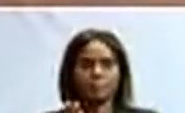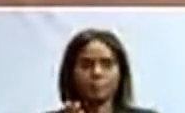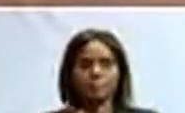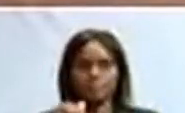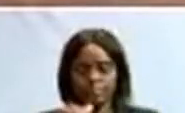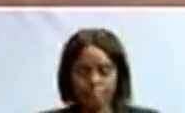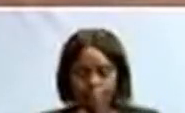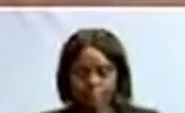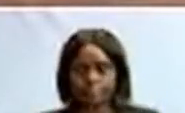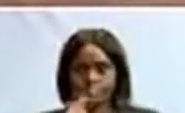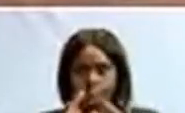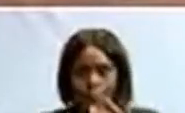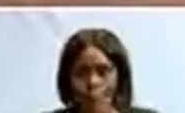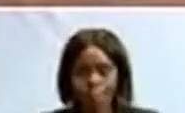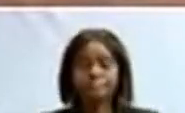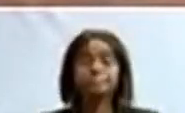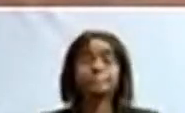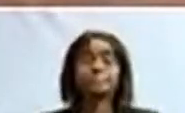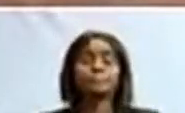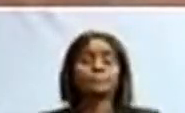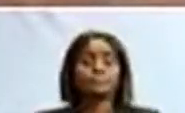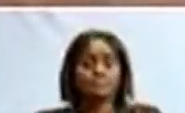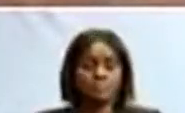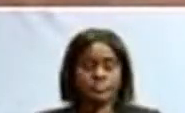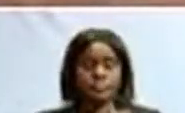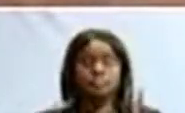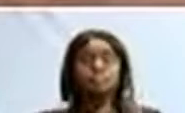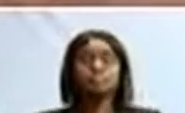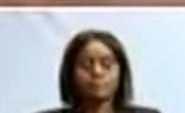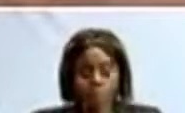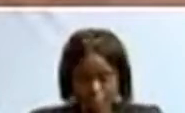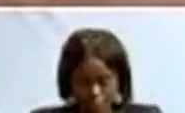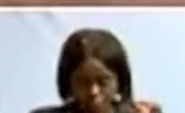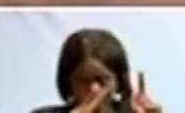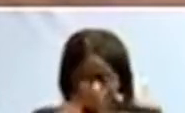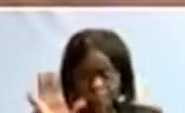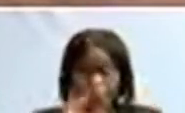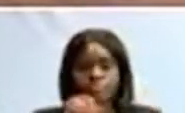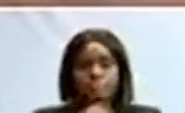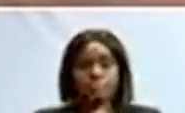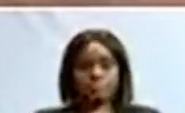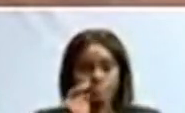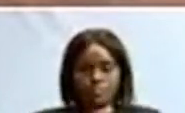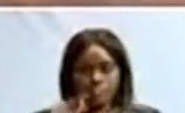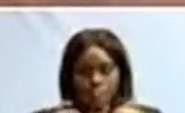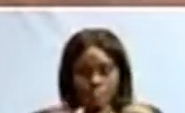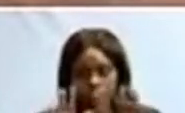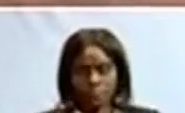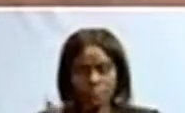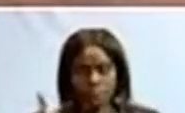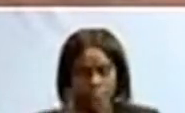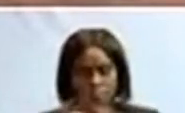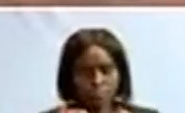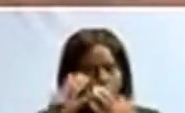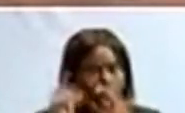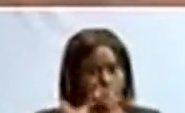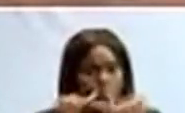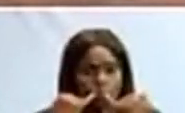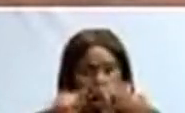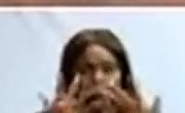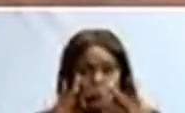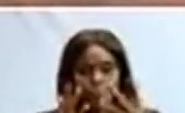Cause of query. Management wishes to acknowledge the observations made by the auditors and wish to state